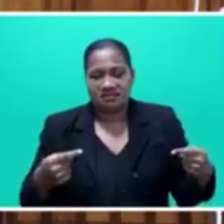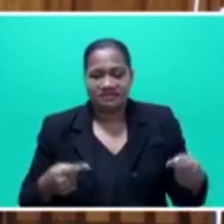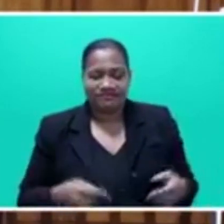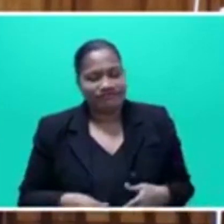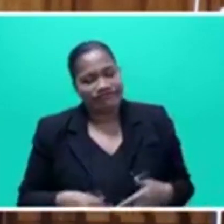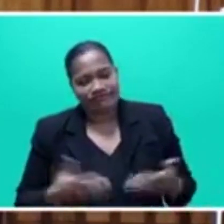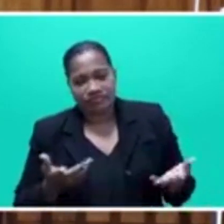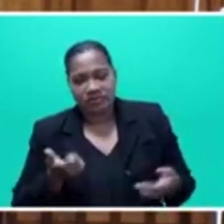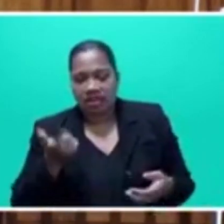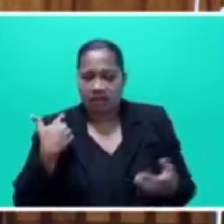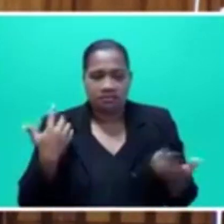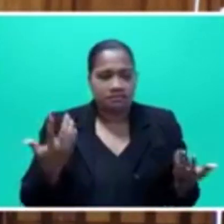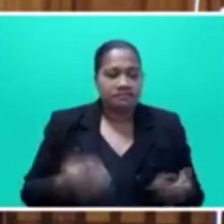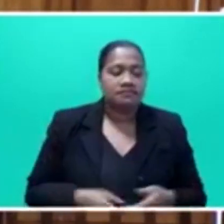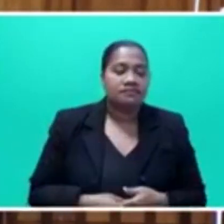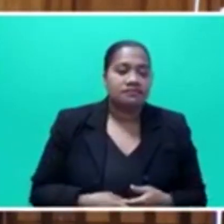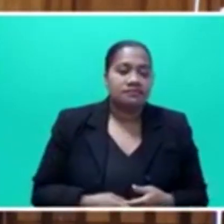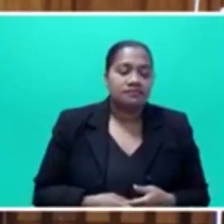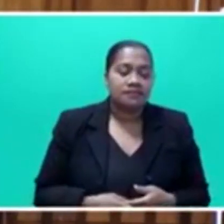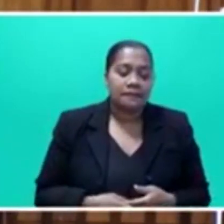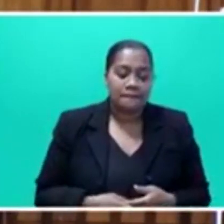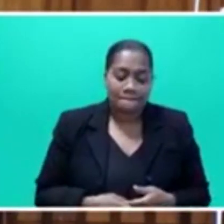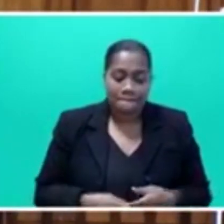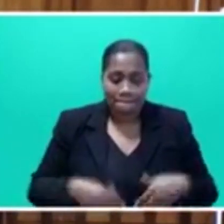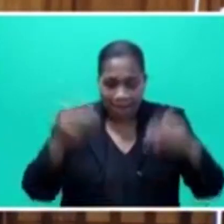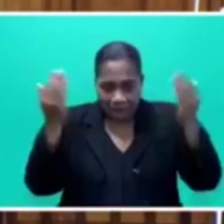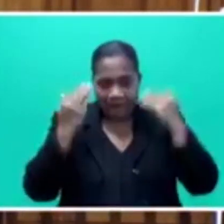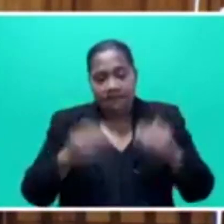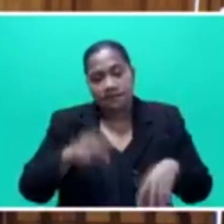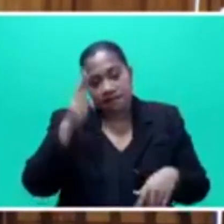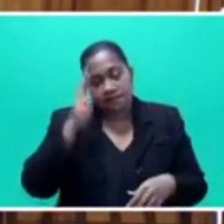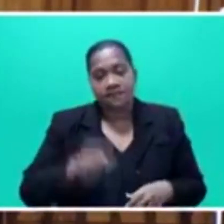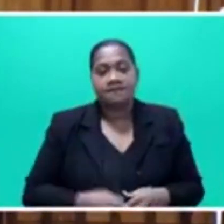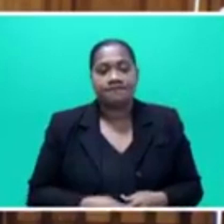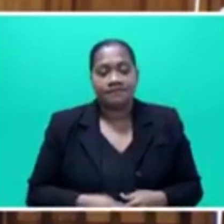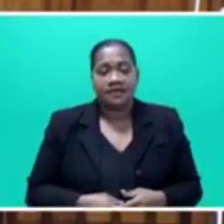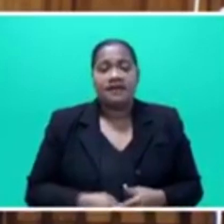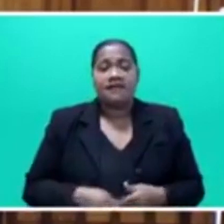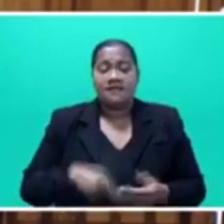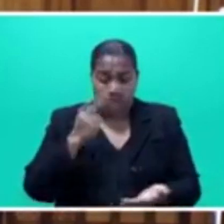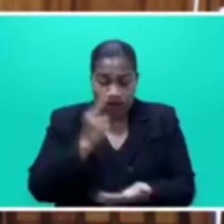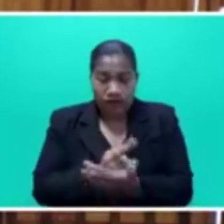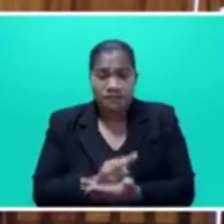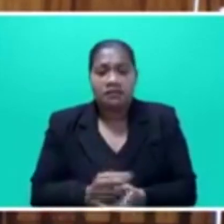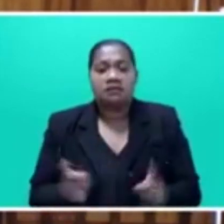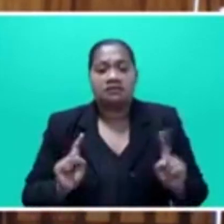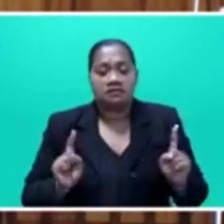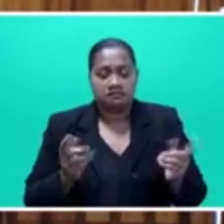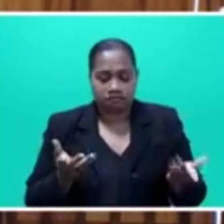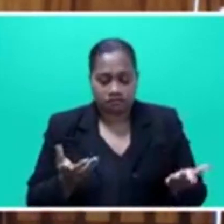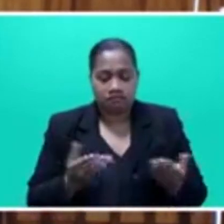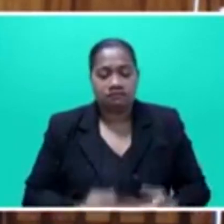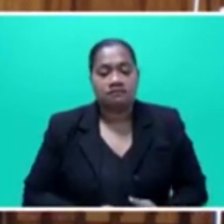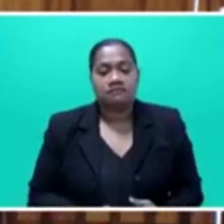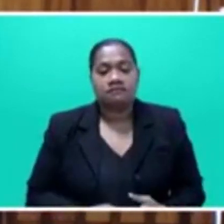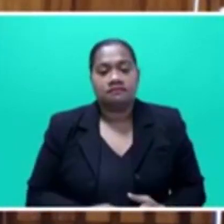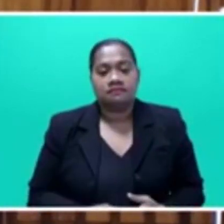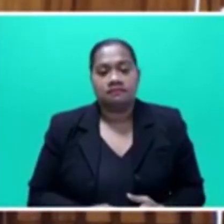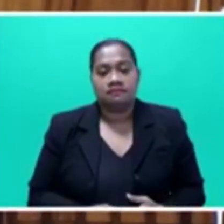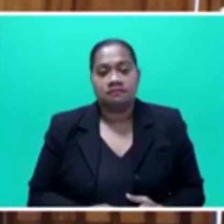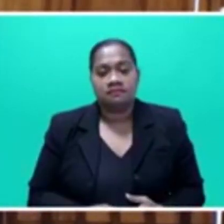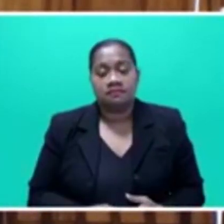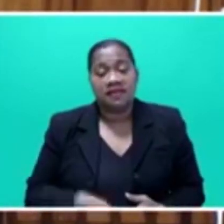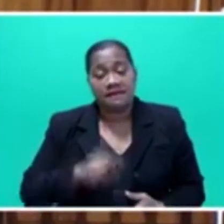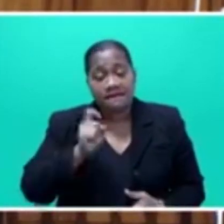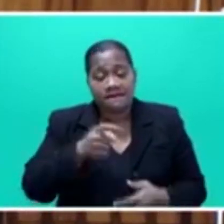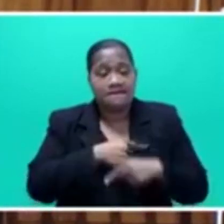so-called professor. Mr. Speaker, sir, the fact of the matter is this. The fact of the matter is this. If we